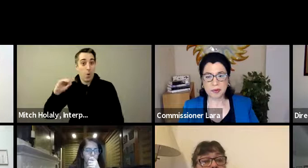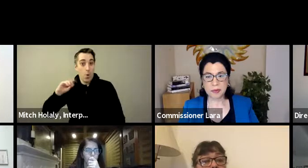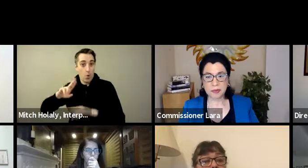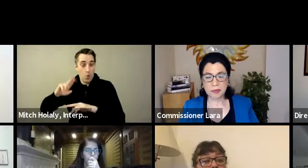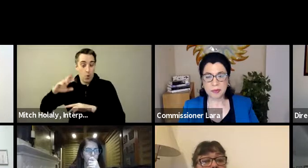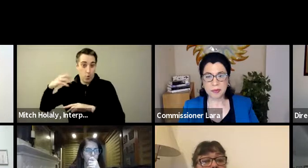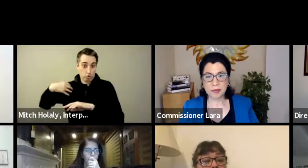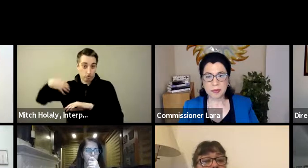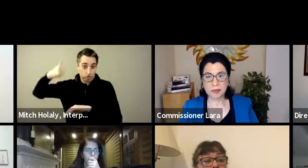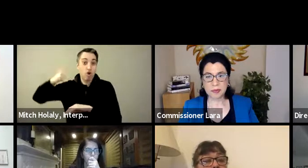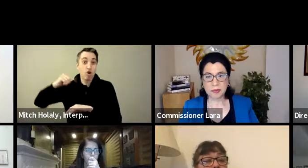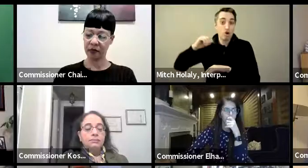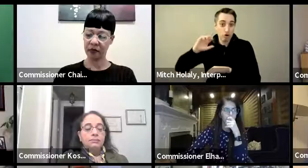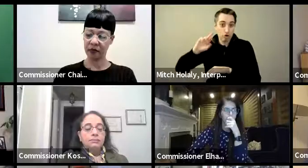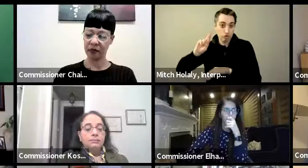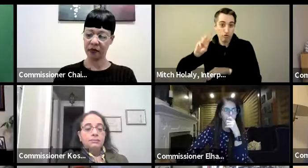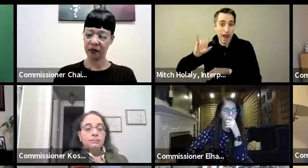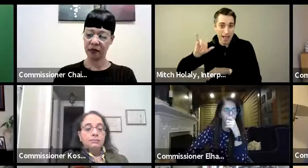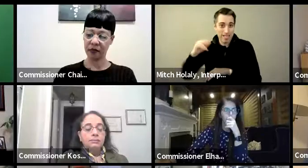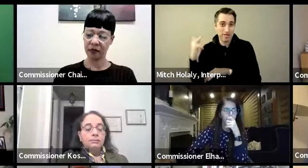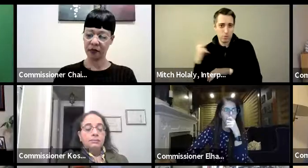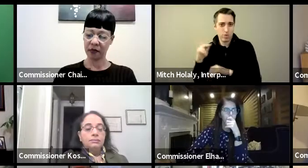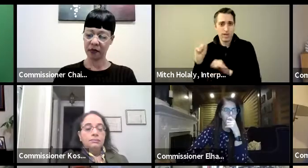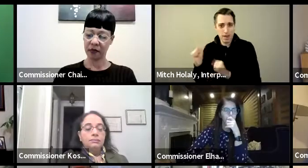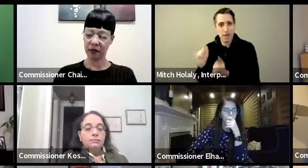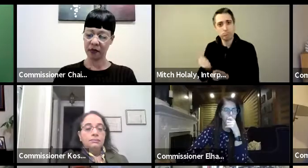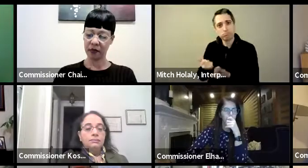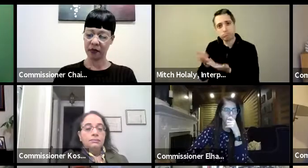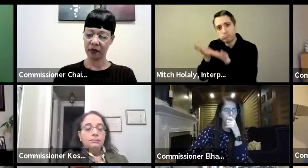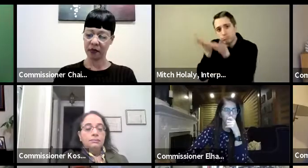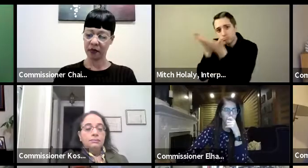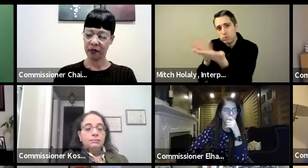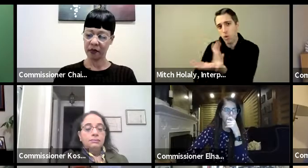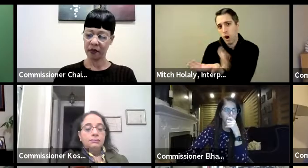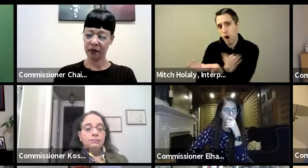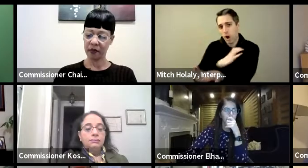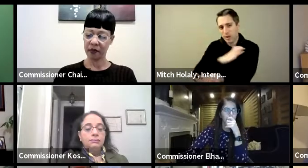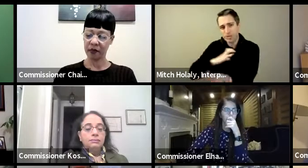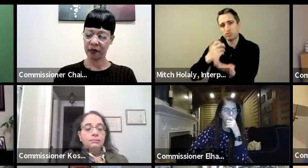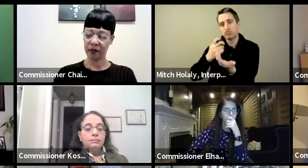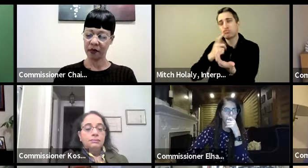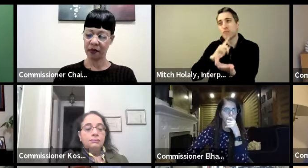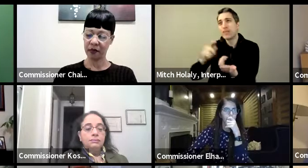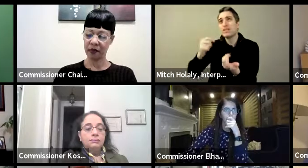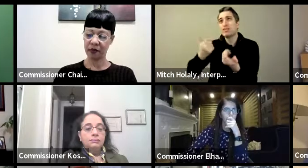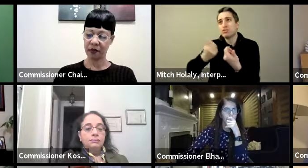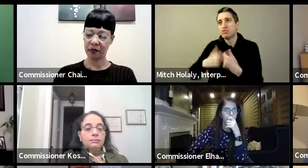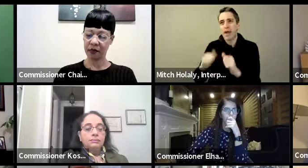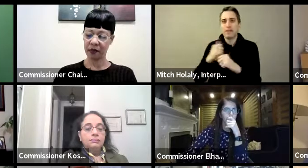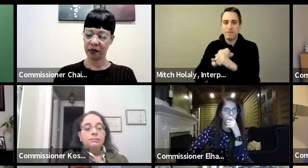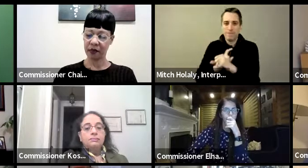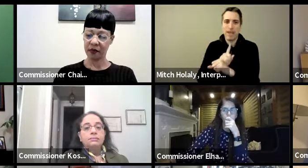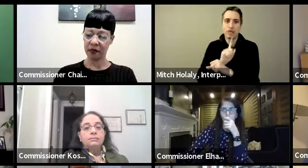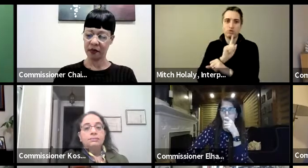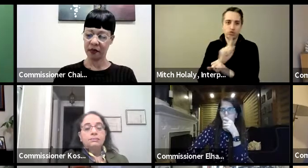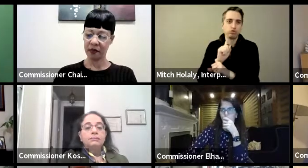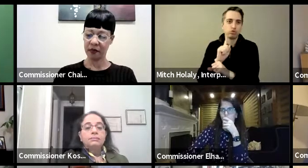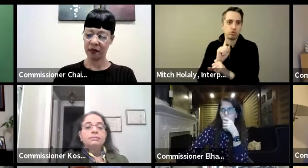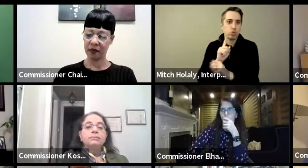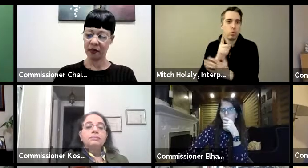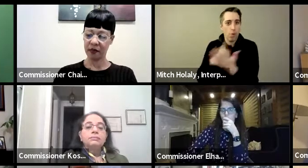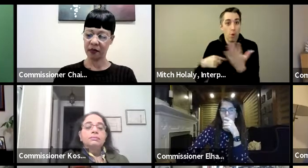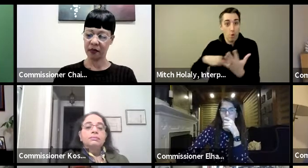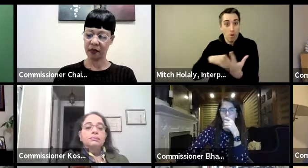that committee to try to raise the level of what we're truly asking for when we